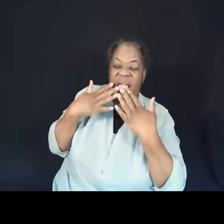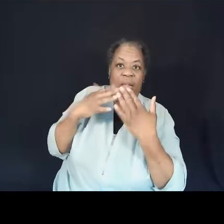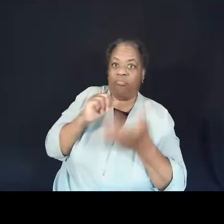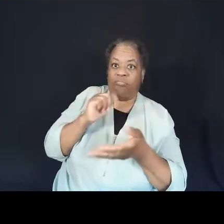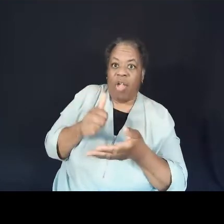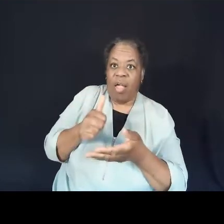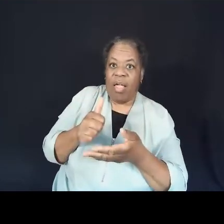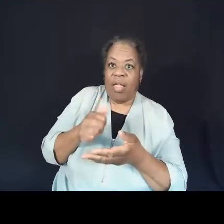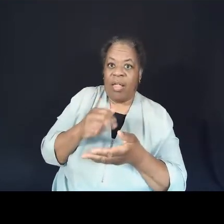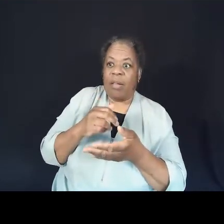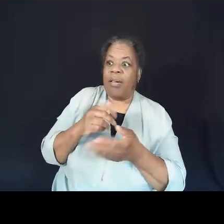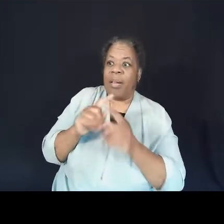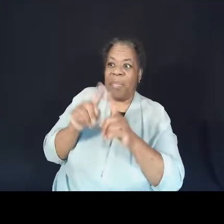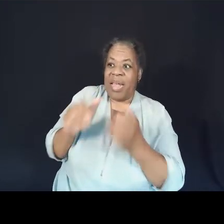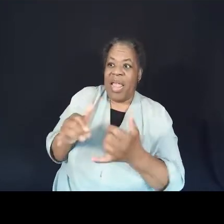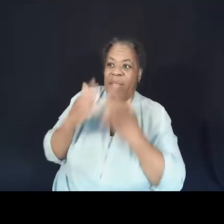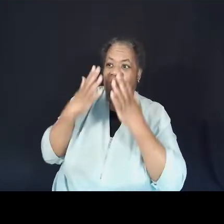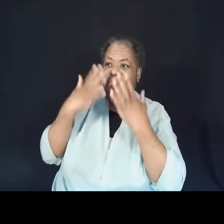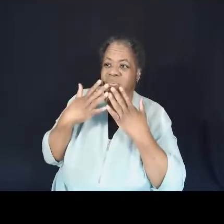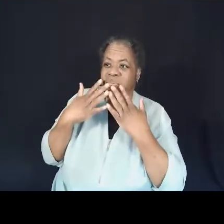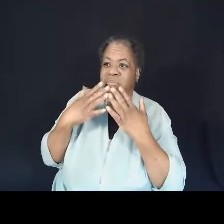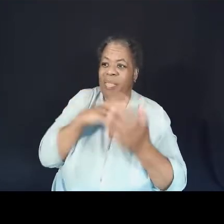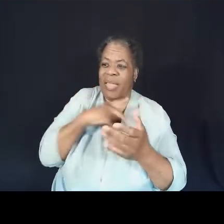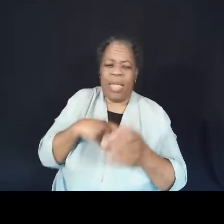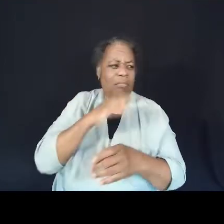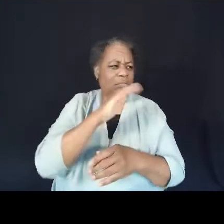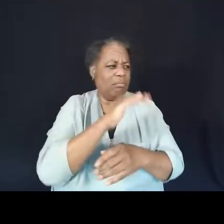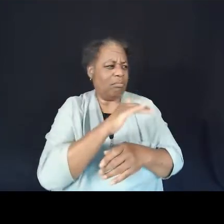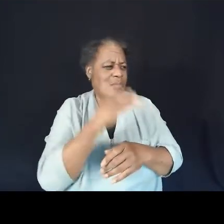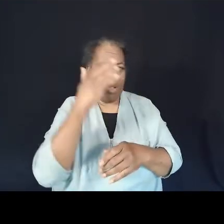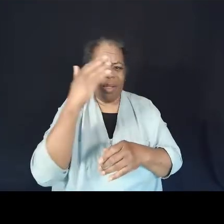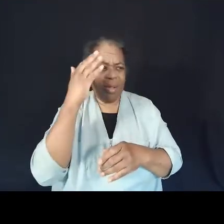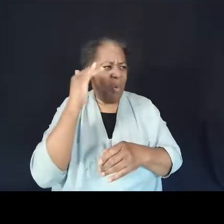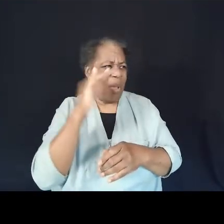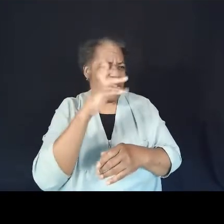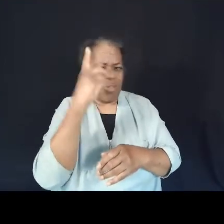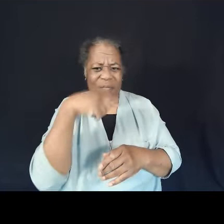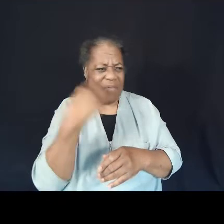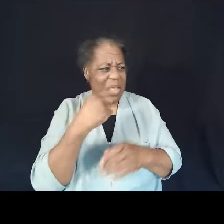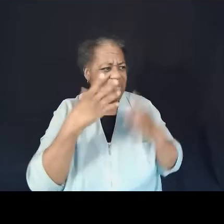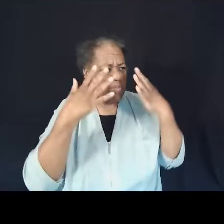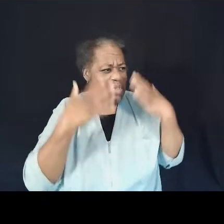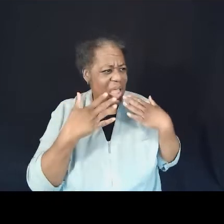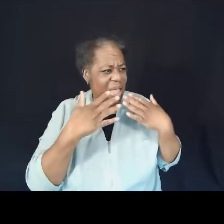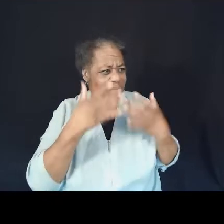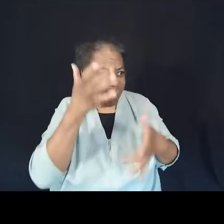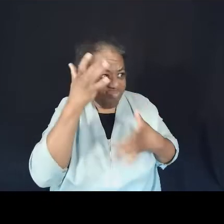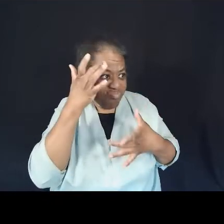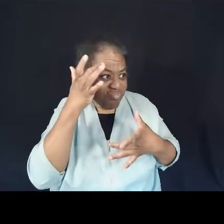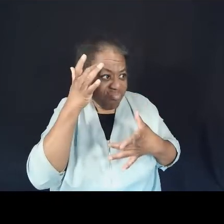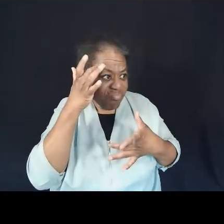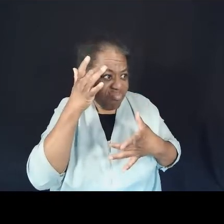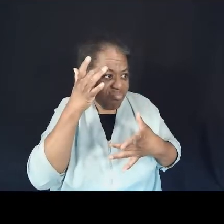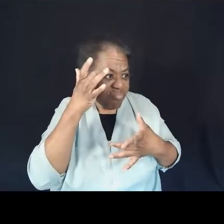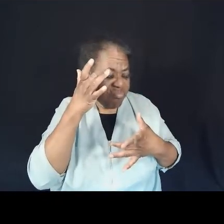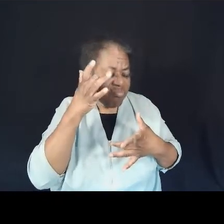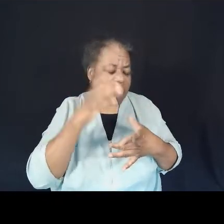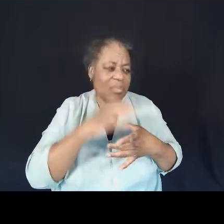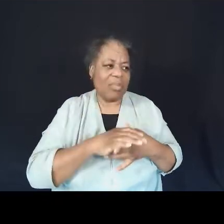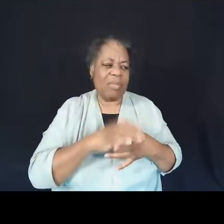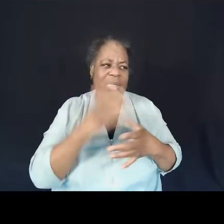me, why does your face look so sad when you are not ill? This can be nothing but sadness of